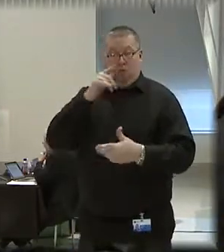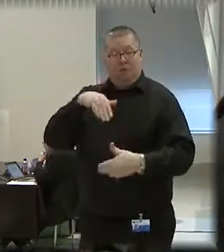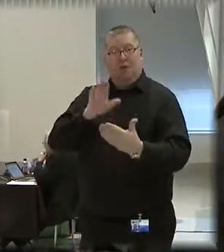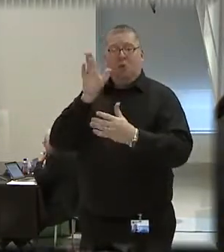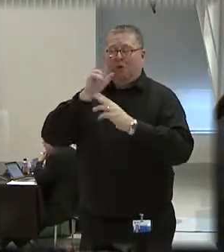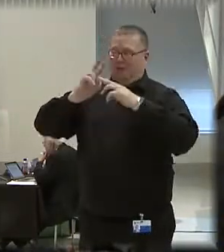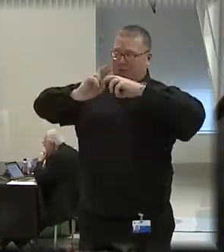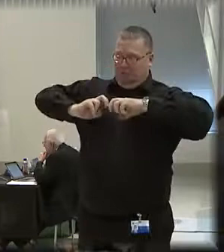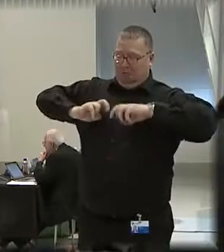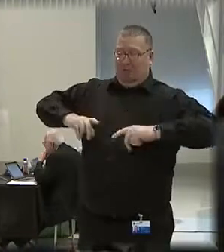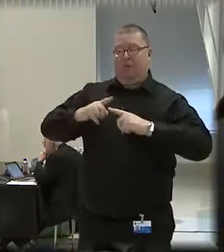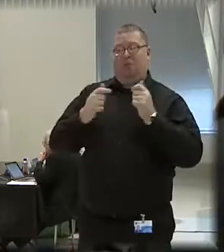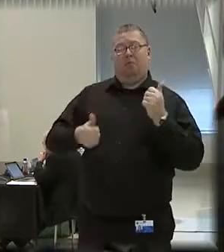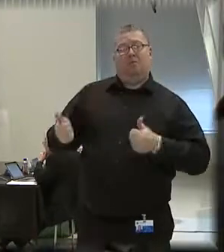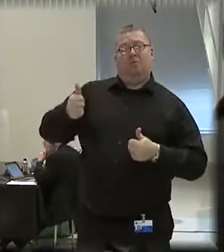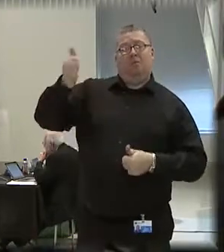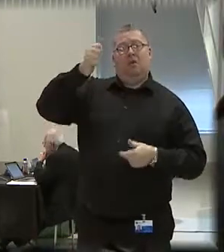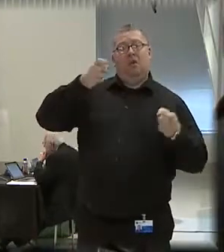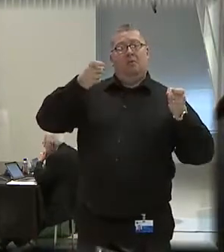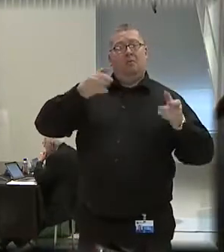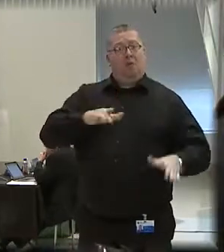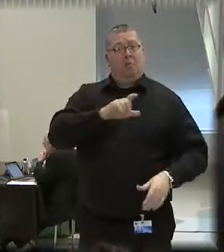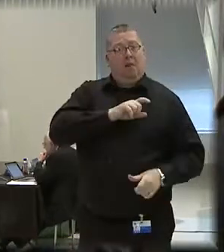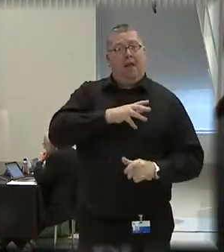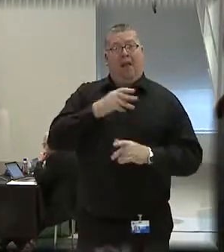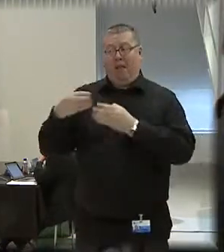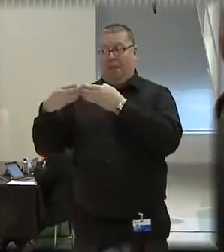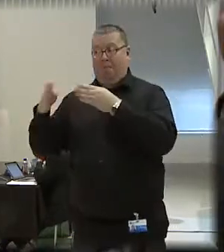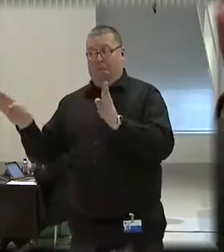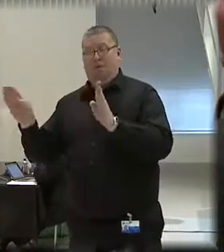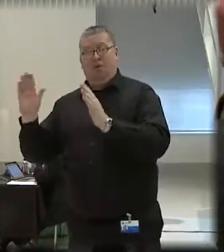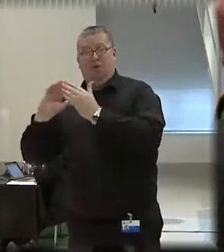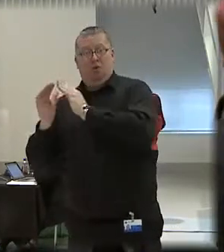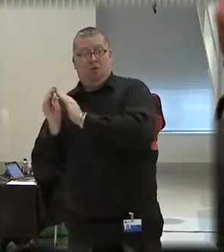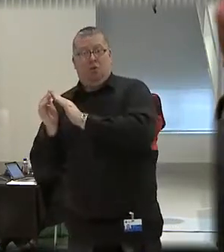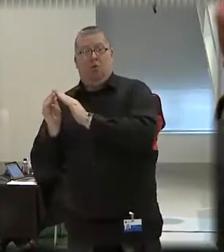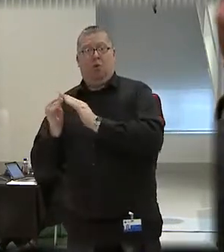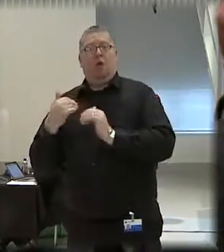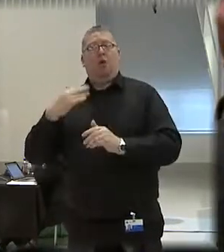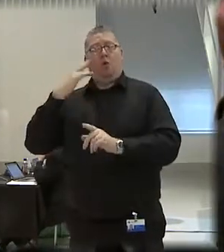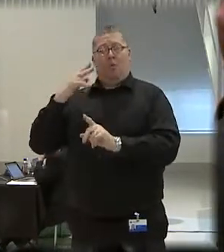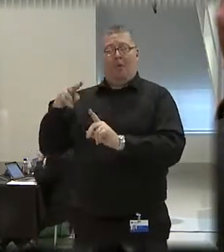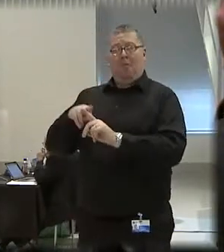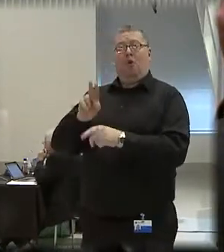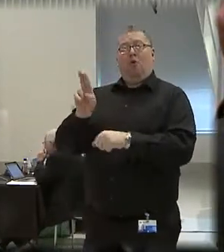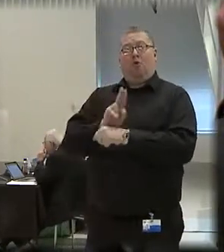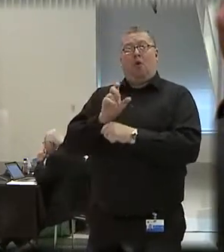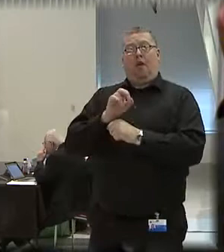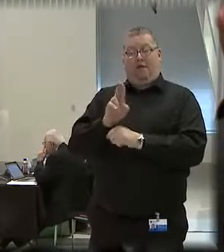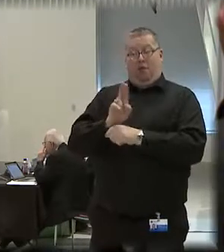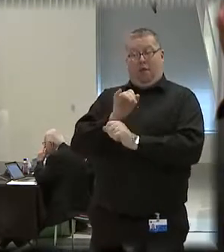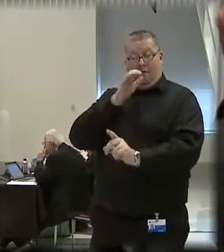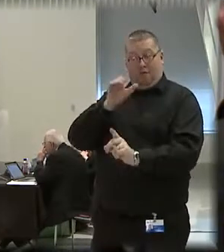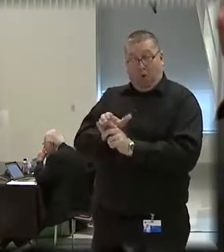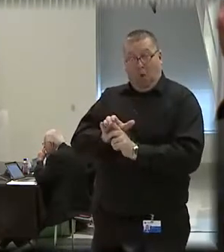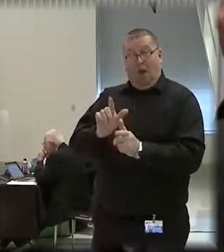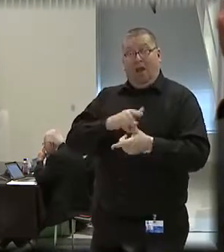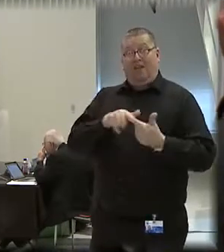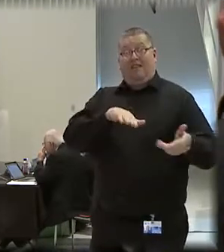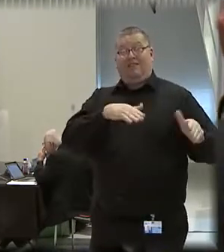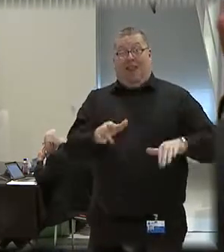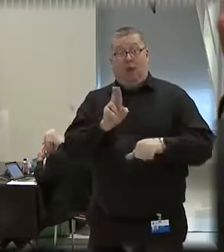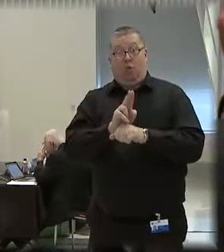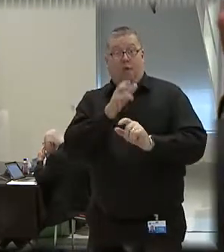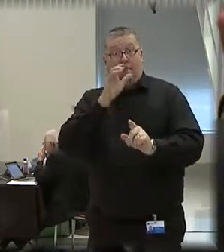police administrators and the public. The understanding and application of use of force and deadly use of force must involve police